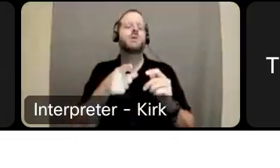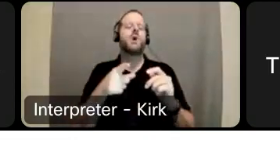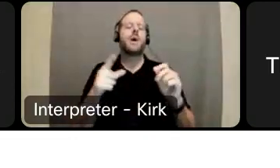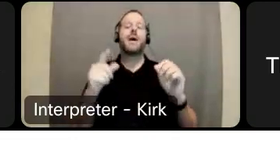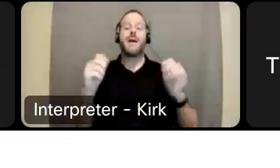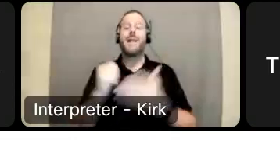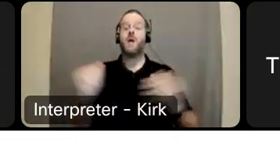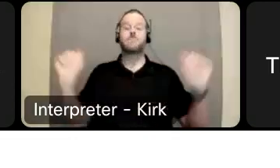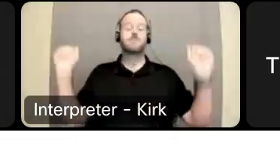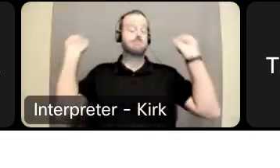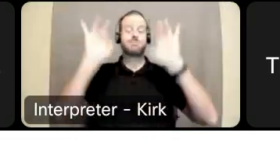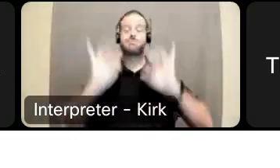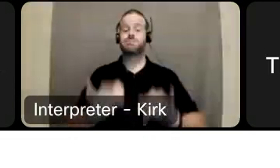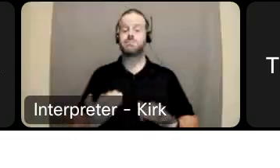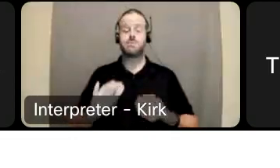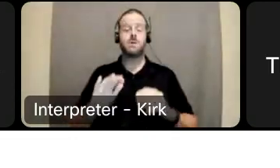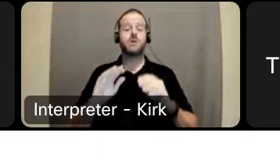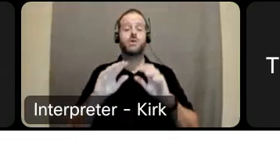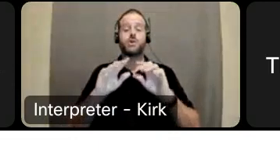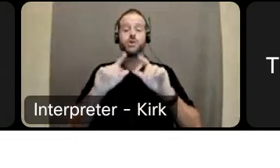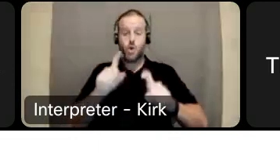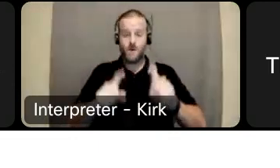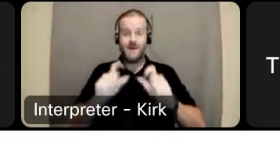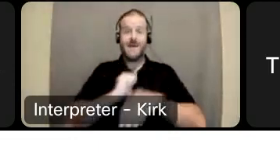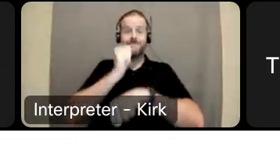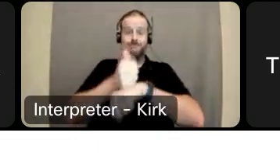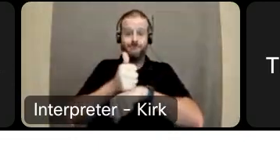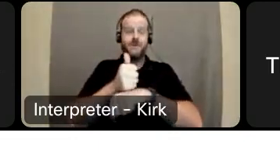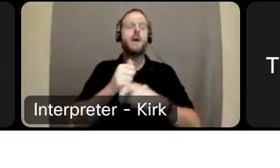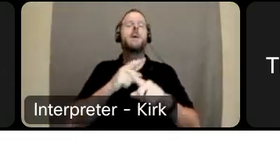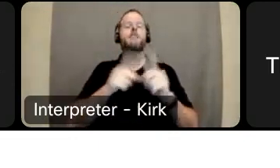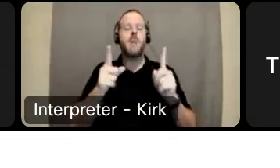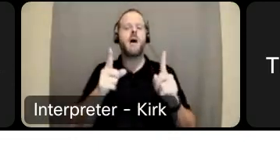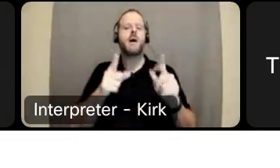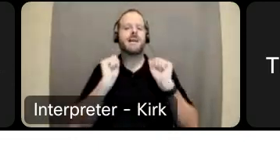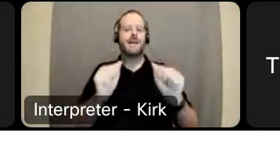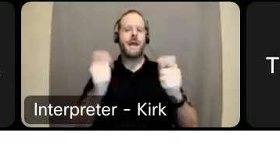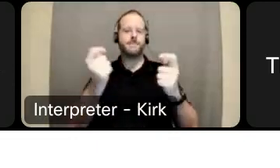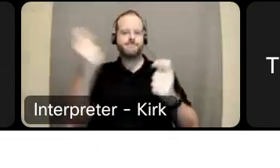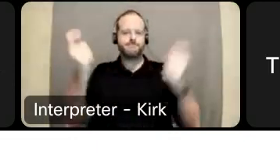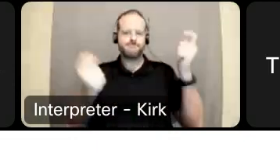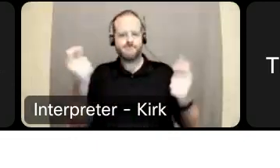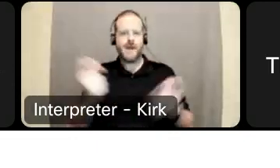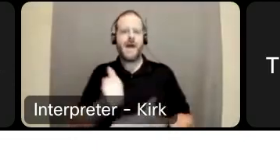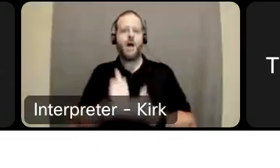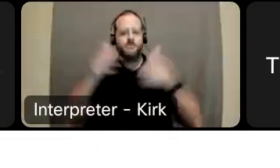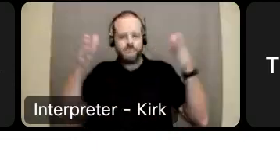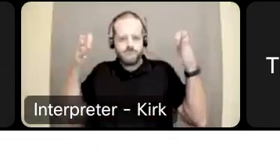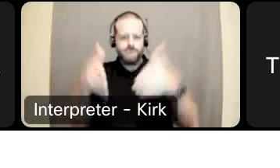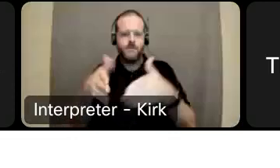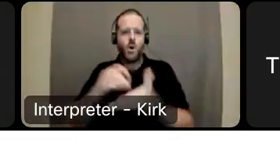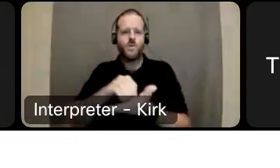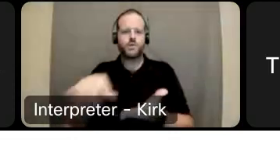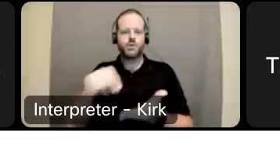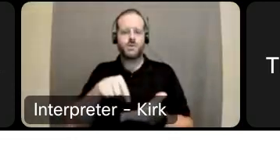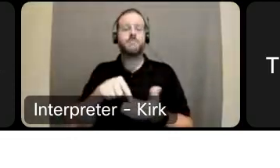only ask the questions that pertain to a particular student. And this format has really helped minimize missing